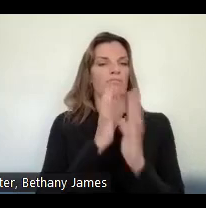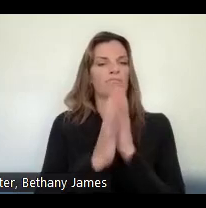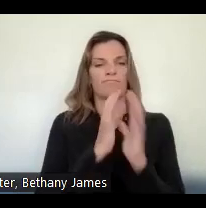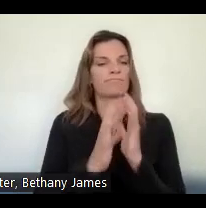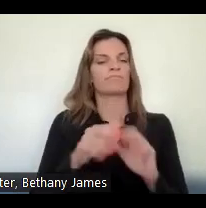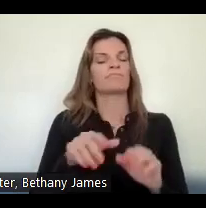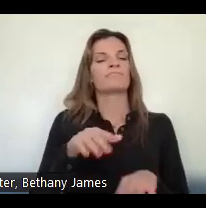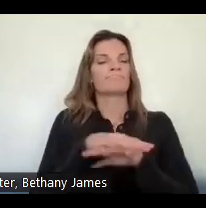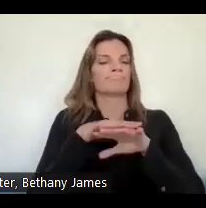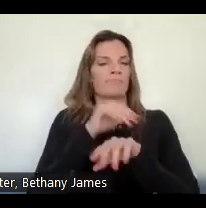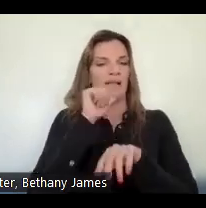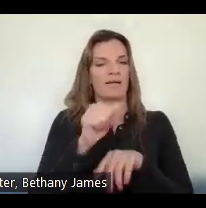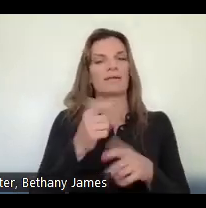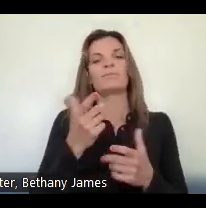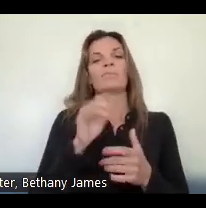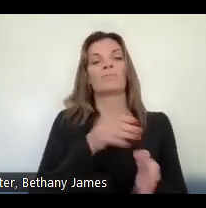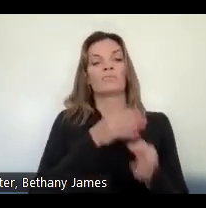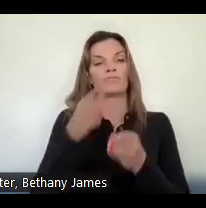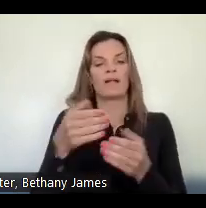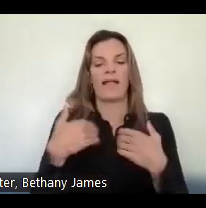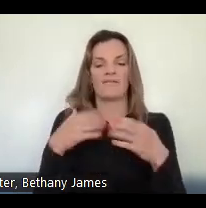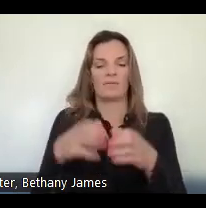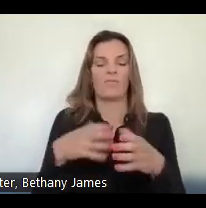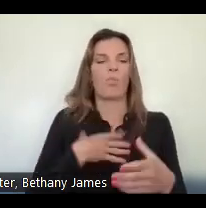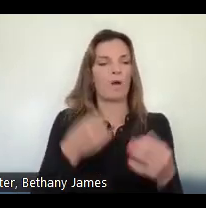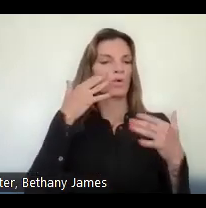mask background noises within the office for that individual.